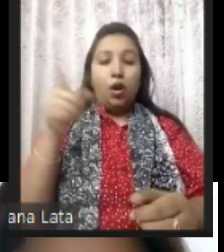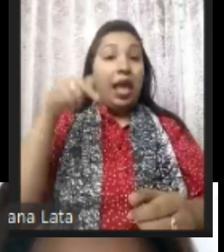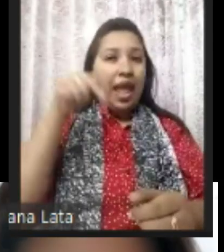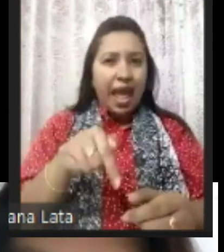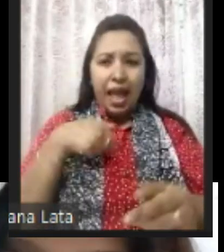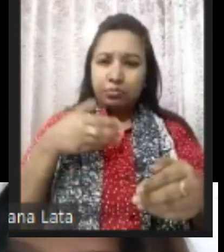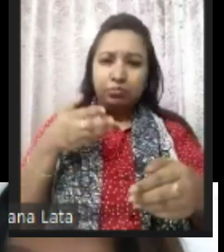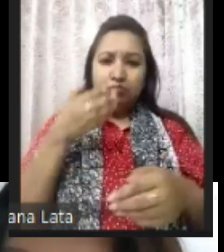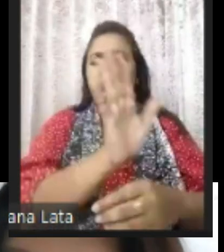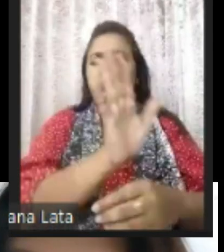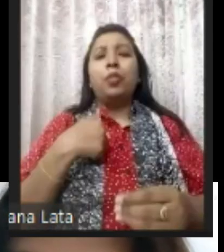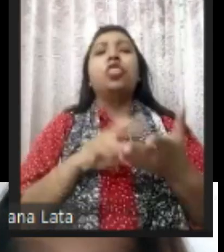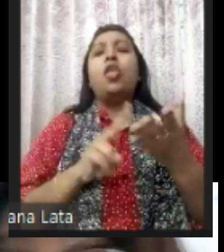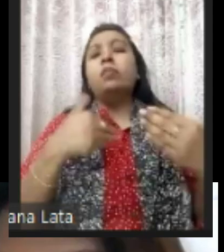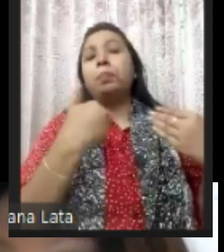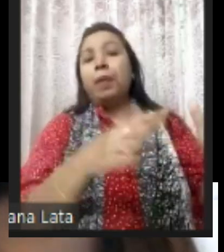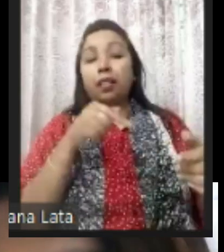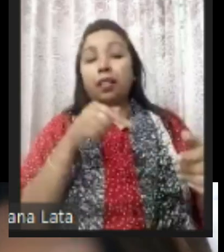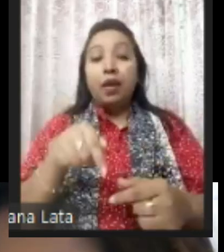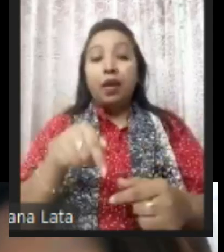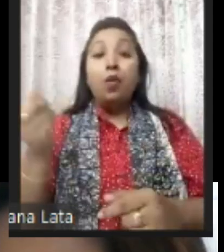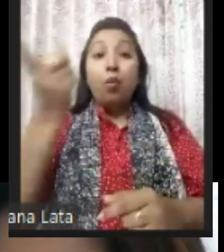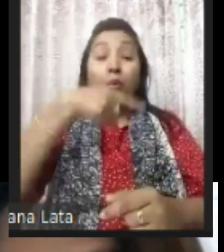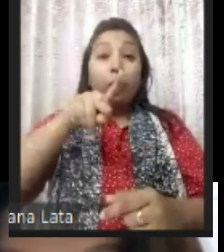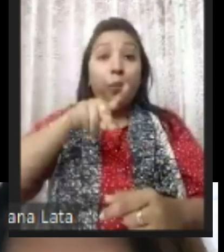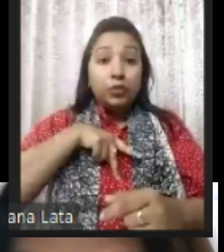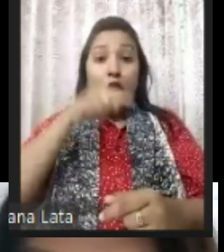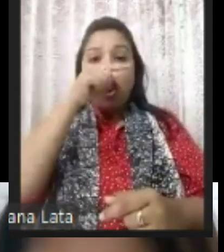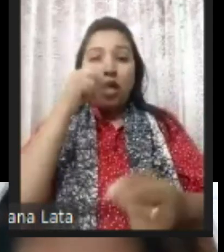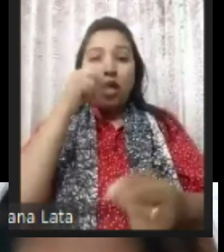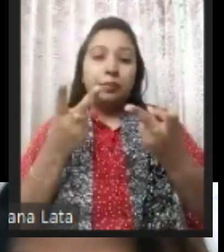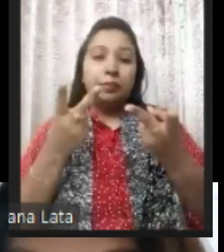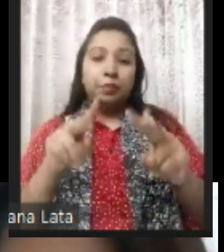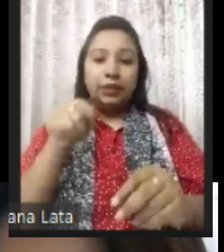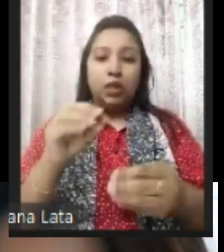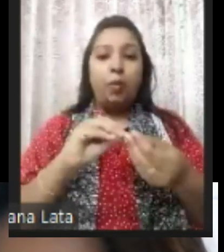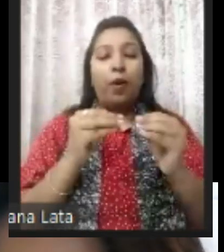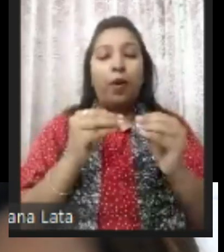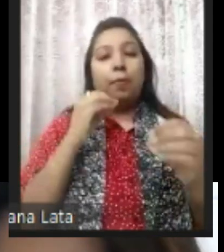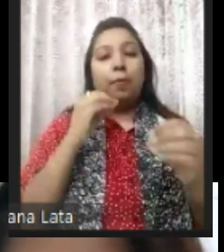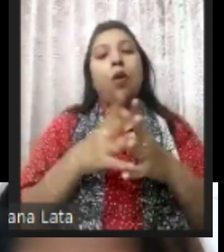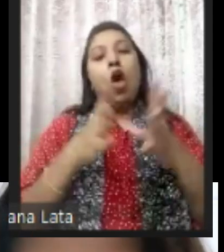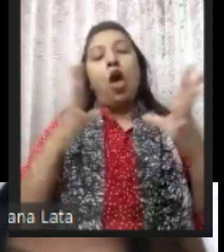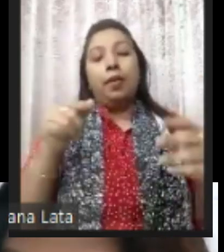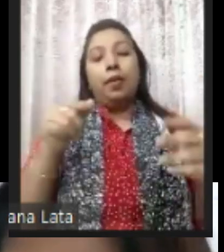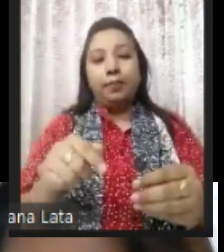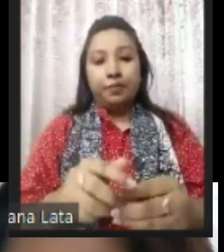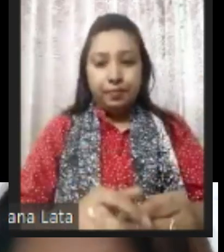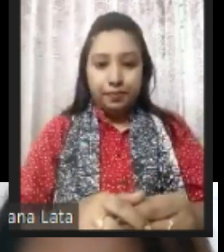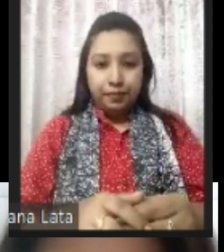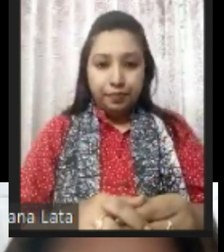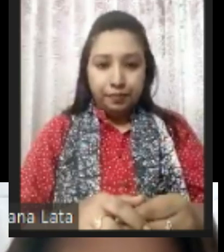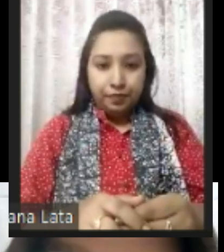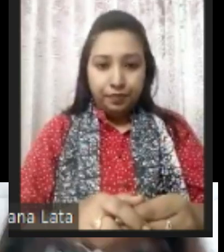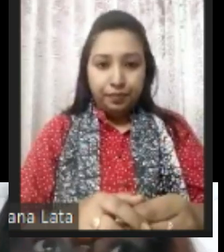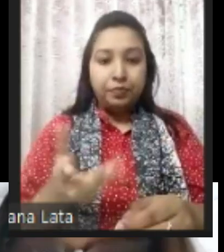we do have persons with disabilities. Now, we do have 13.7% population living with disability. That is as per the last census report